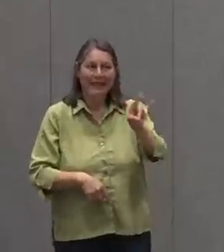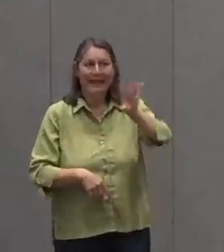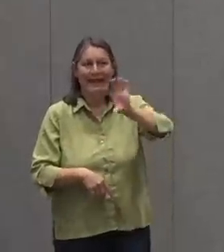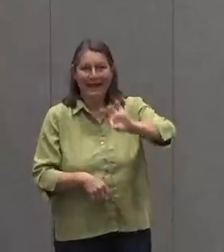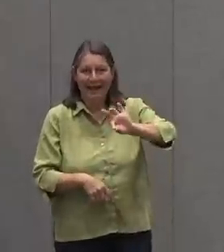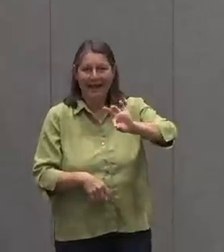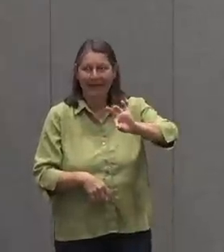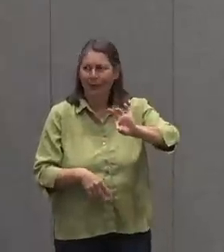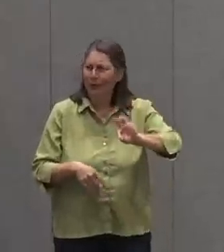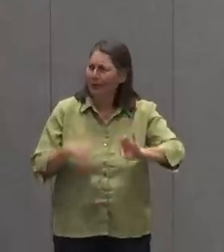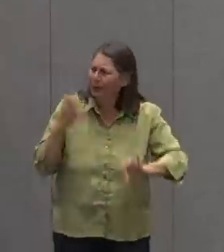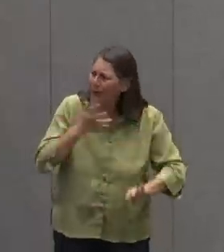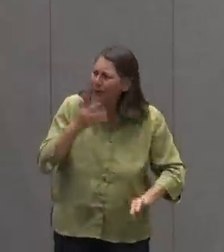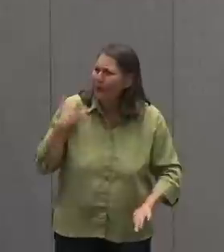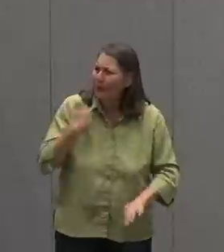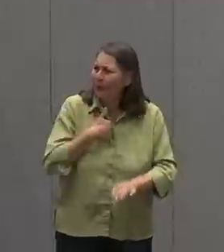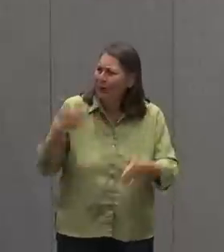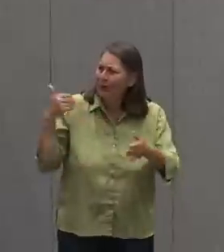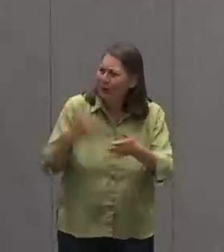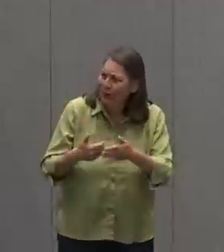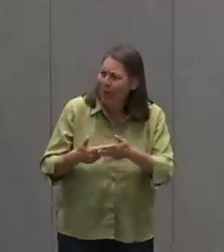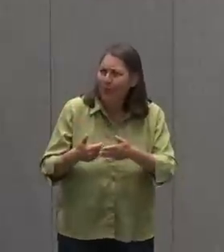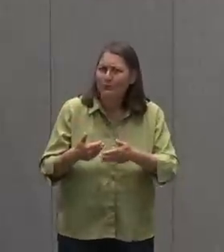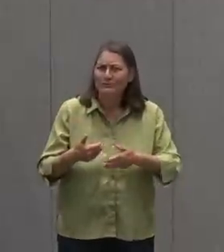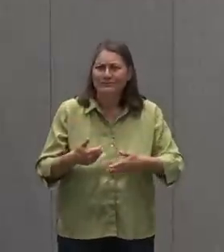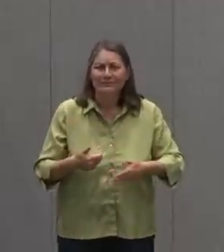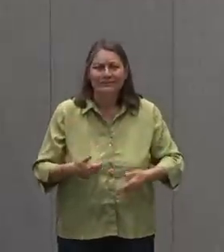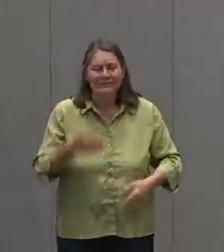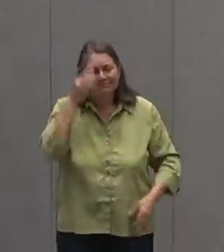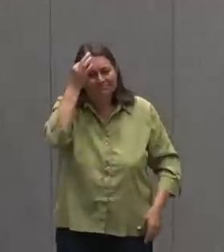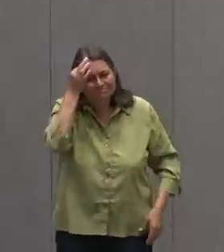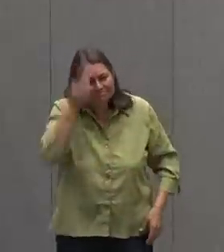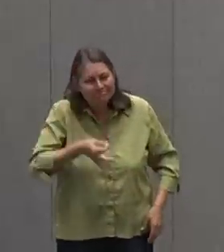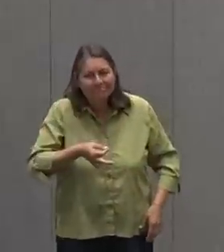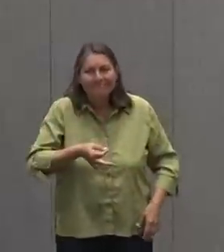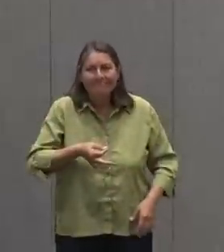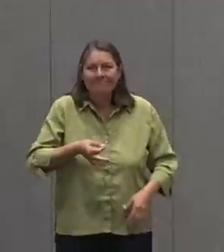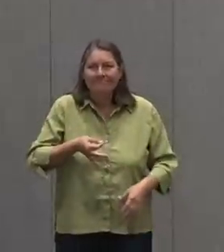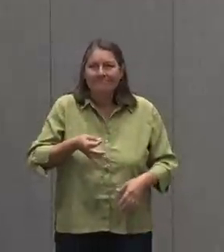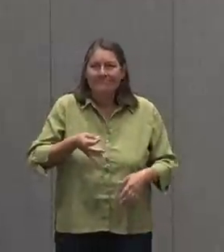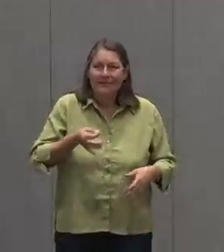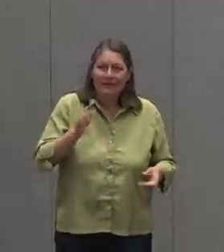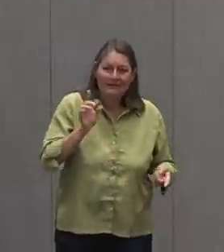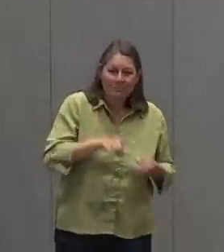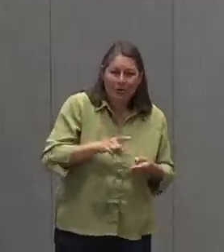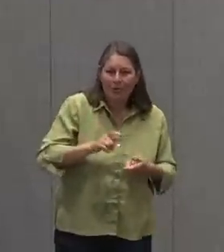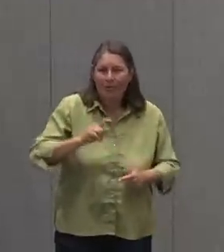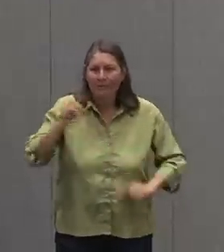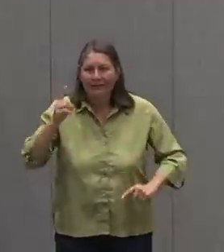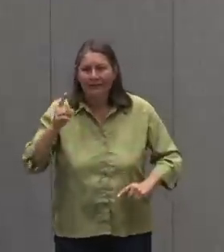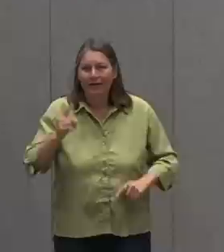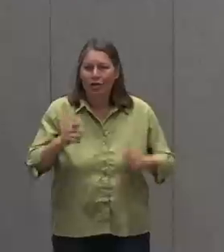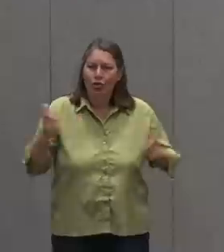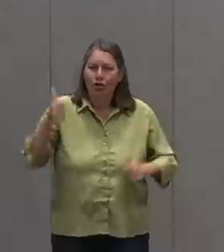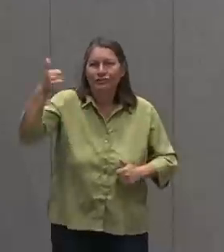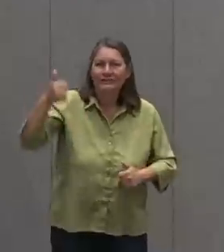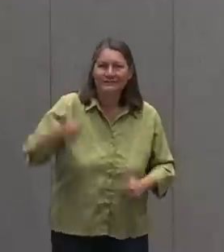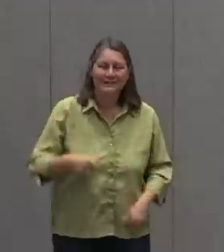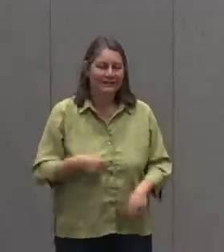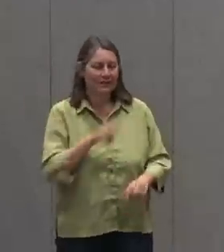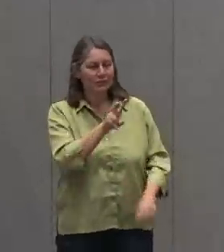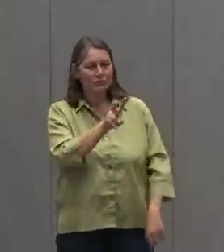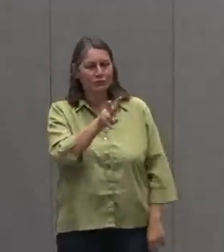289. We're still very close. This could be a very close round. Here we go. Let's see. Smallest or largest? Largest.